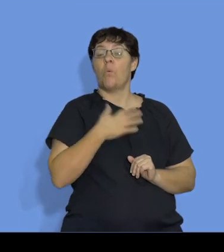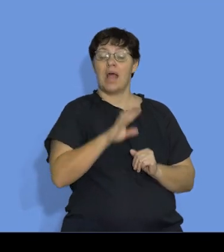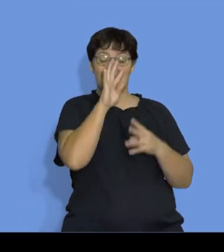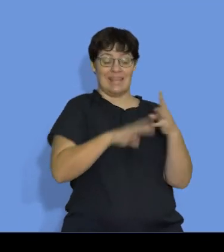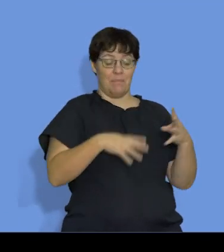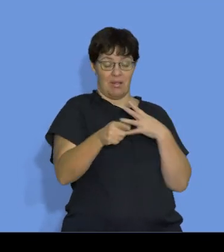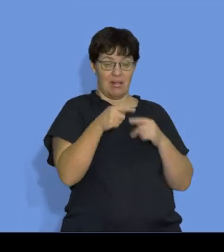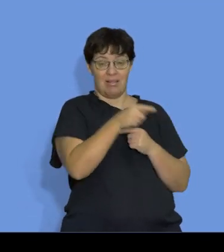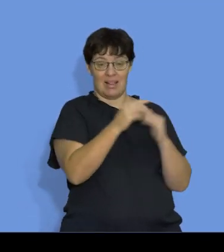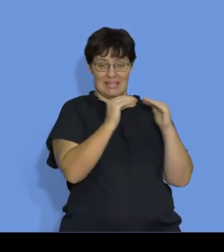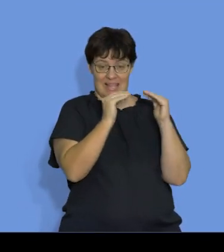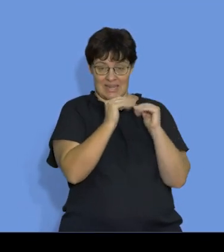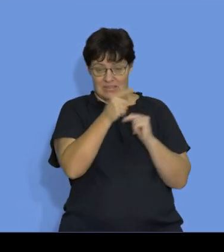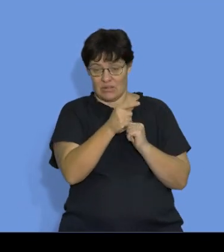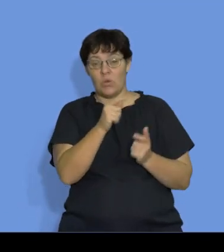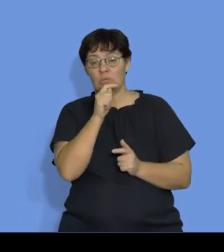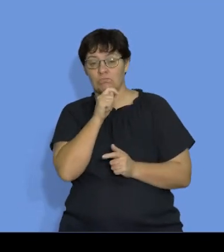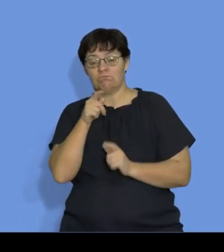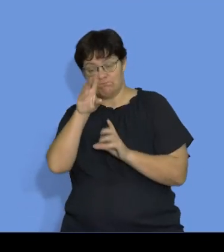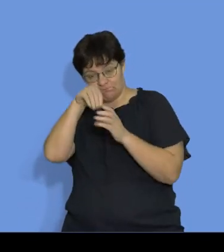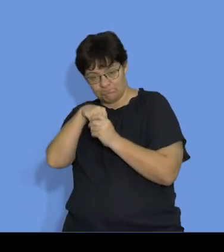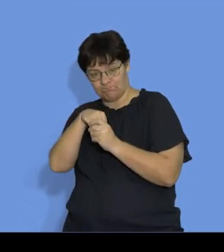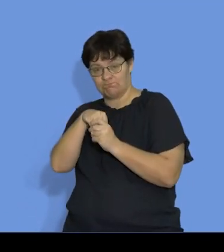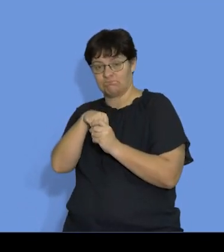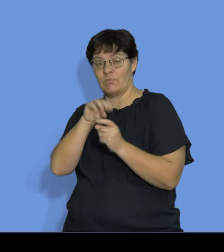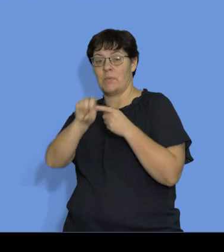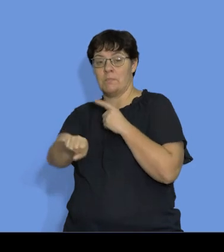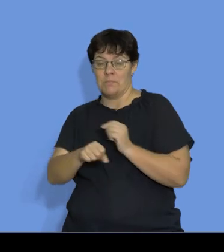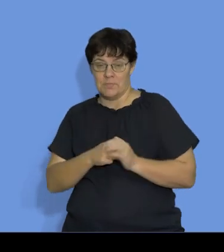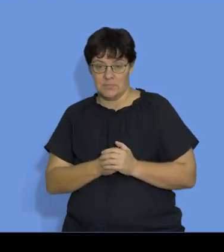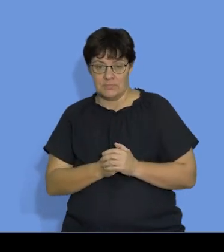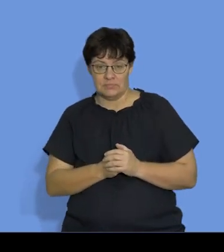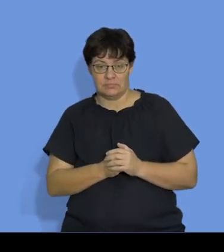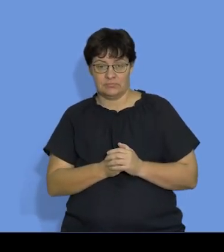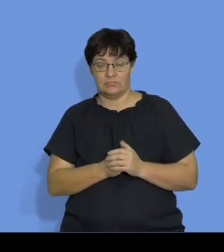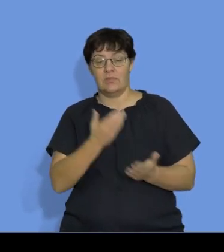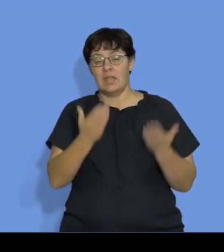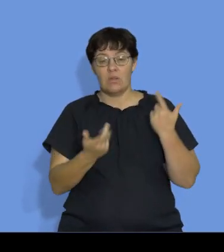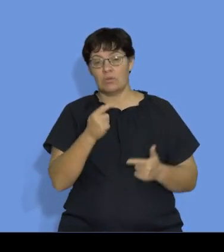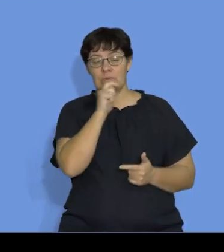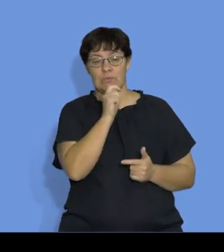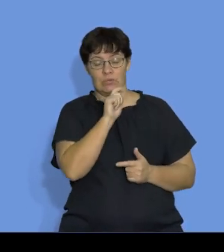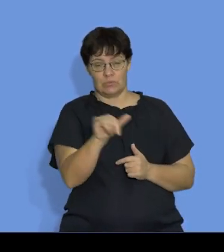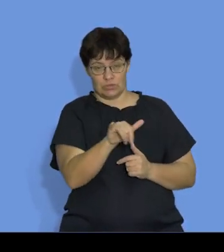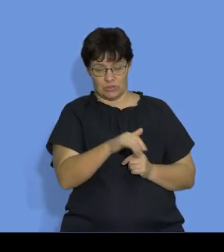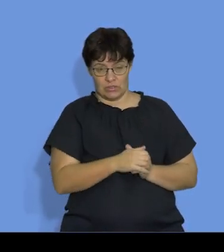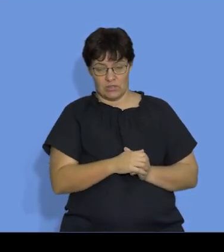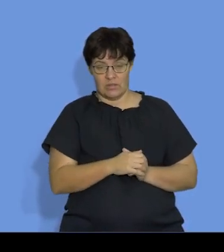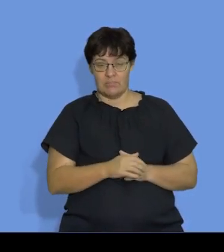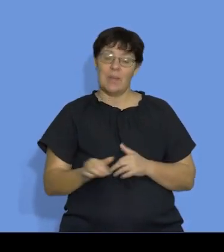reduction potentials to actually determine. So which equation are we going to use? We need to go back to our